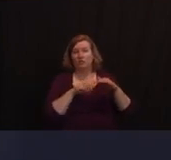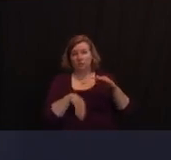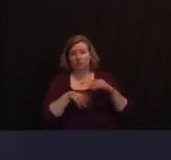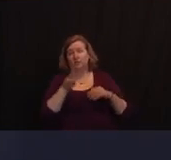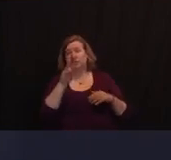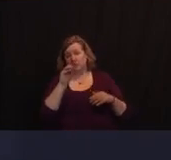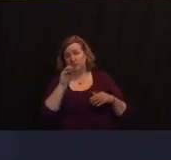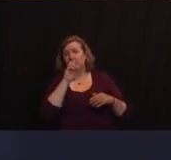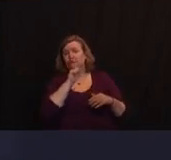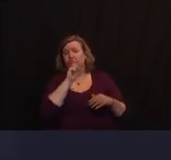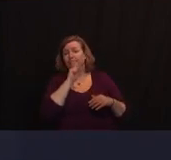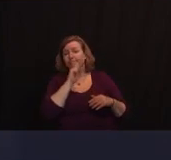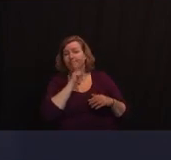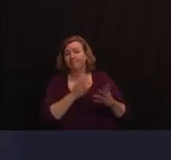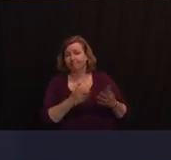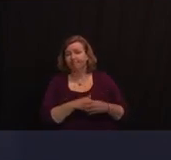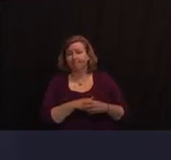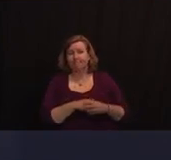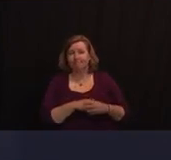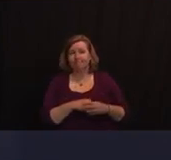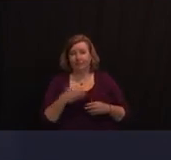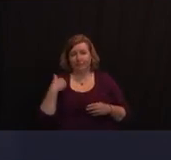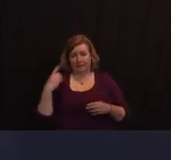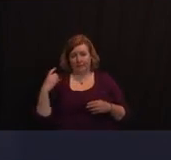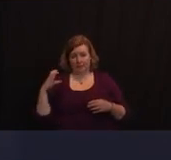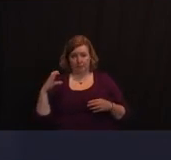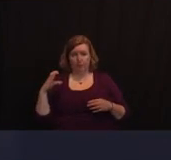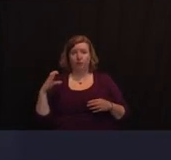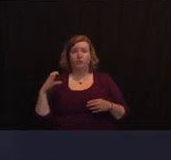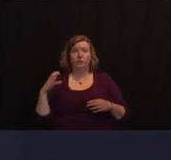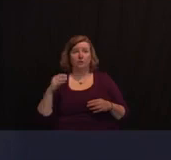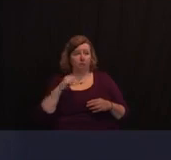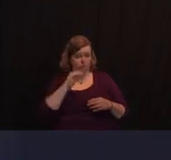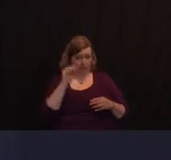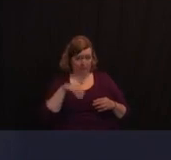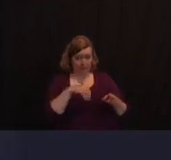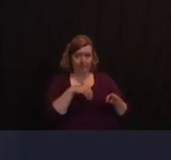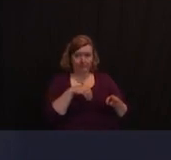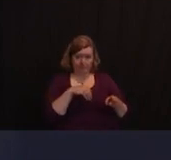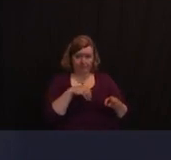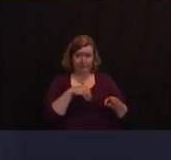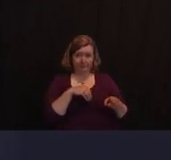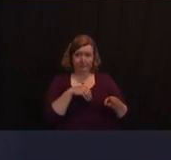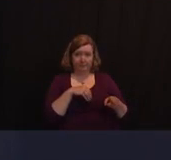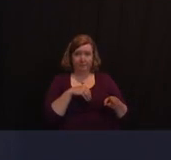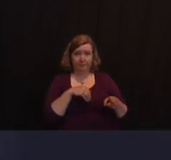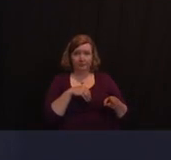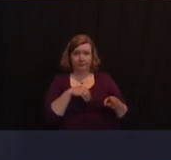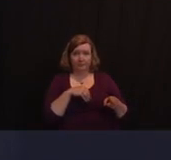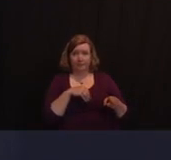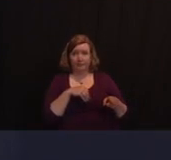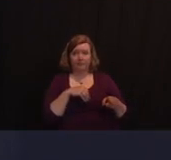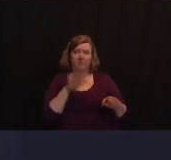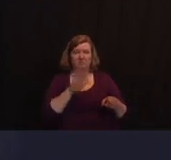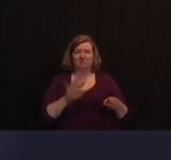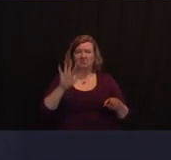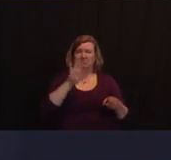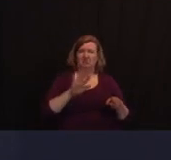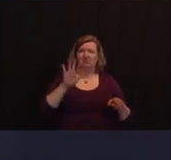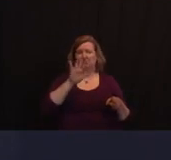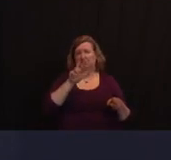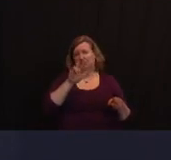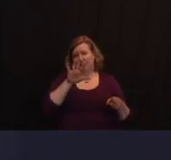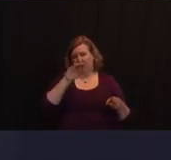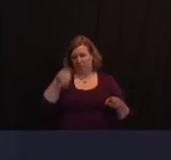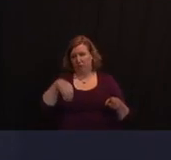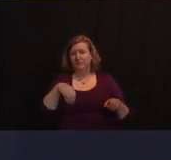years of age. In December, that percentage was approximately